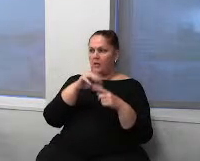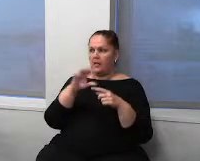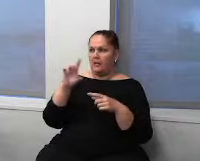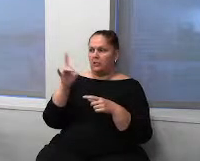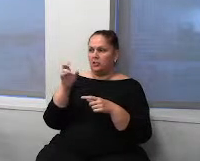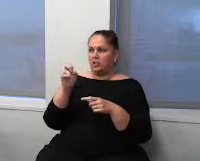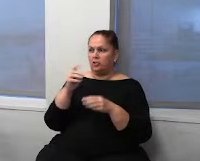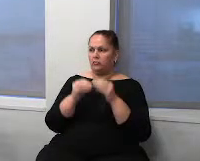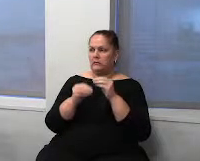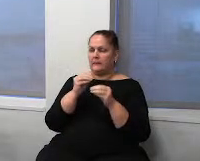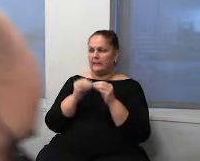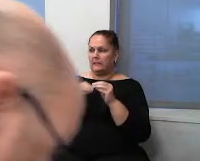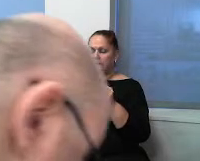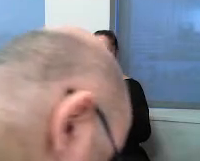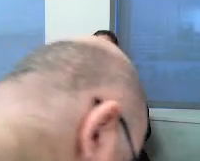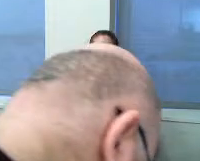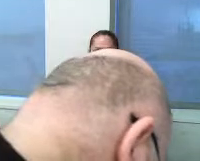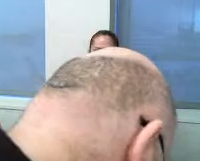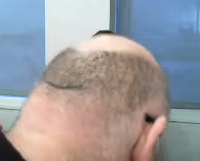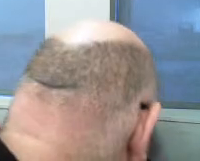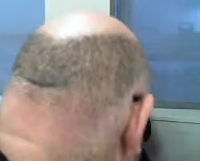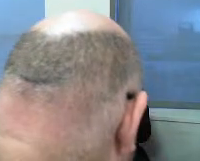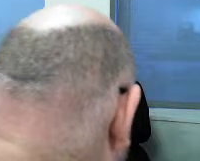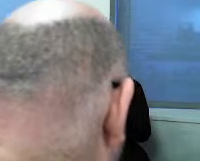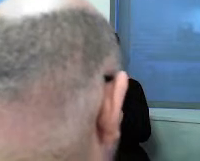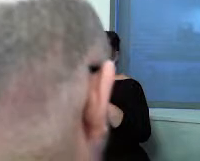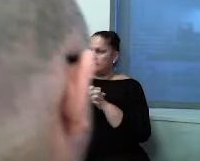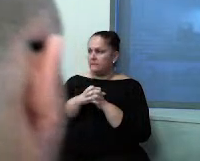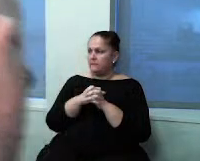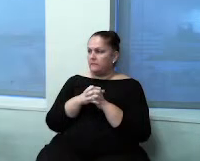Distribution pole and conductor repair. Let me see, sorry.